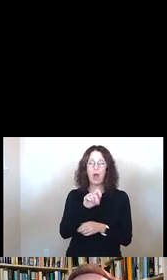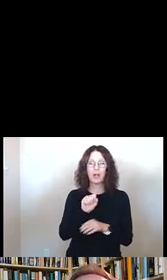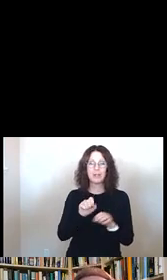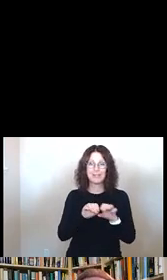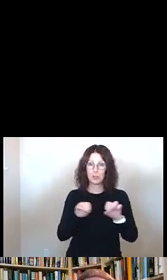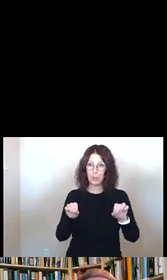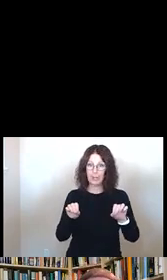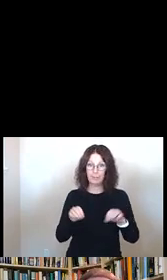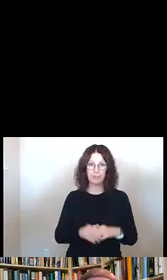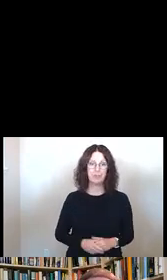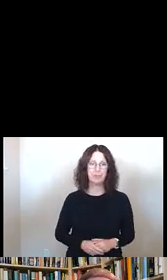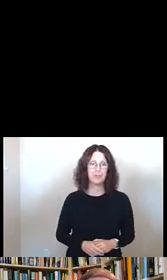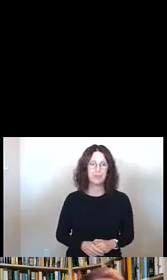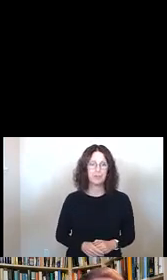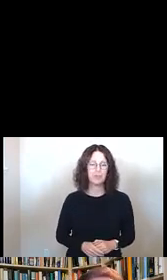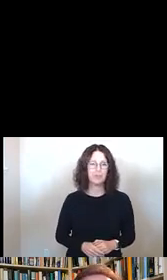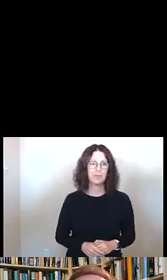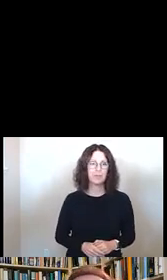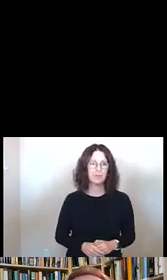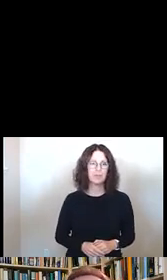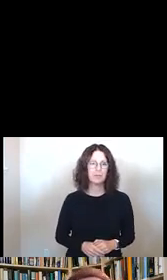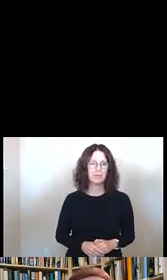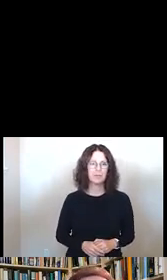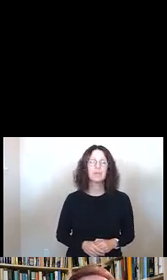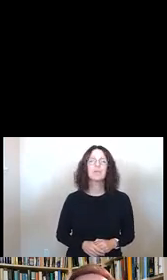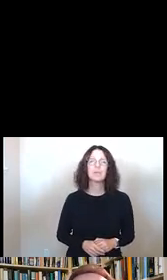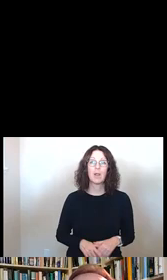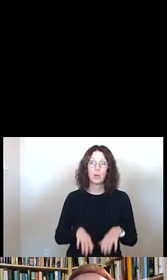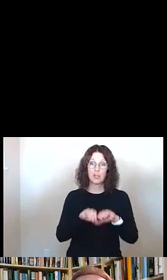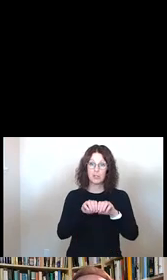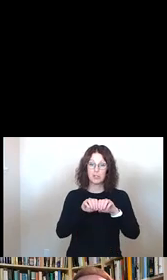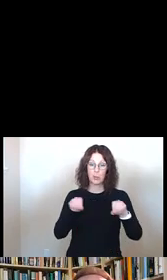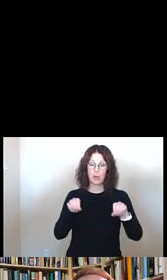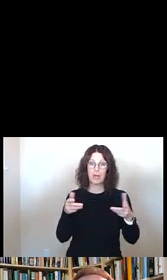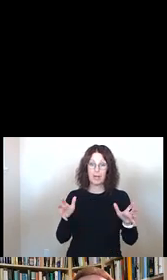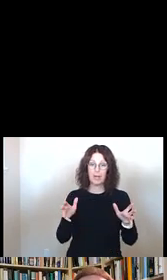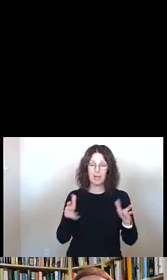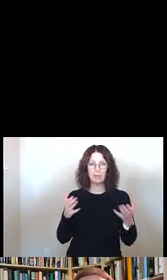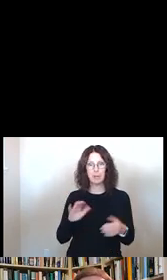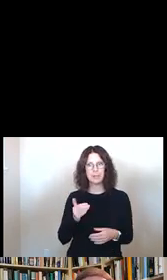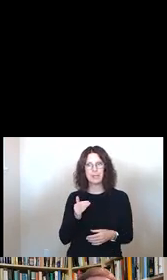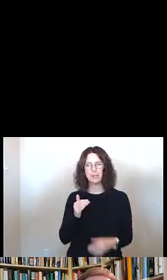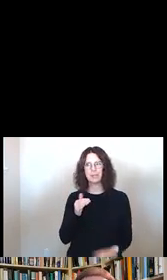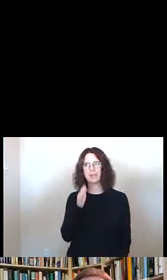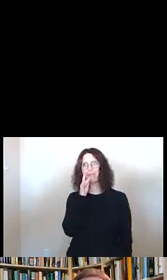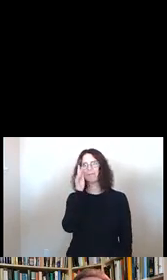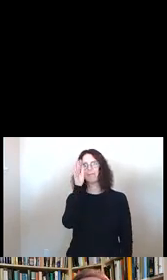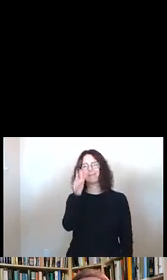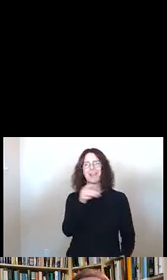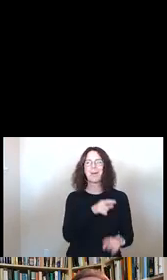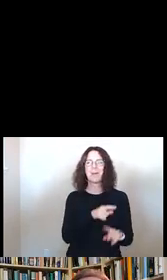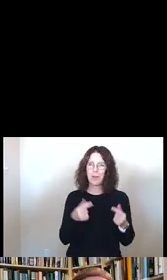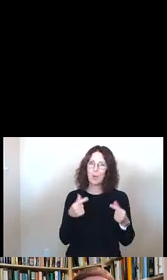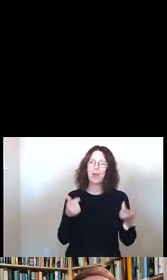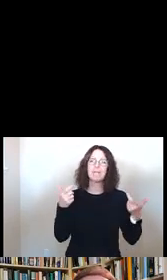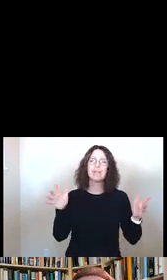degree. And at the end of your degree, it seems like a long time from now, but you will be equipped to pursue